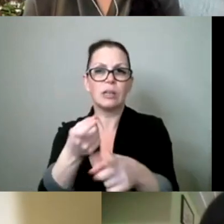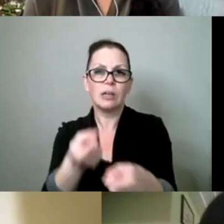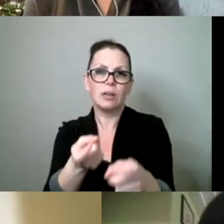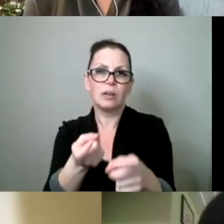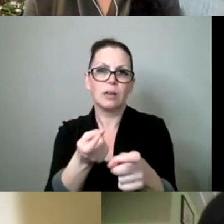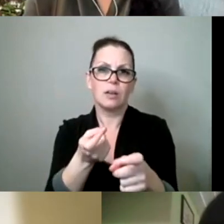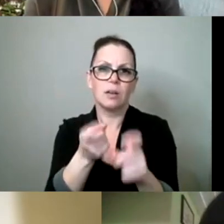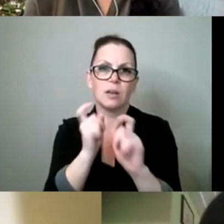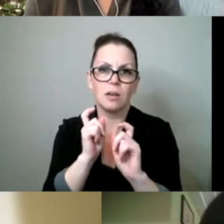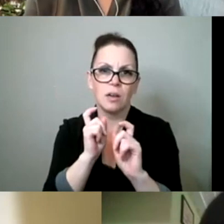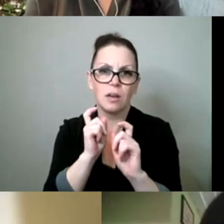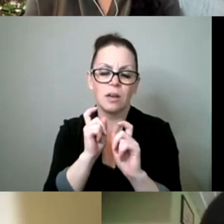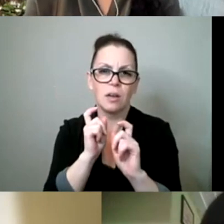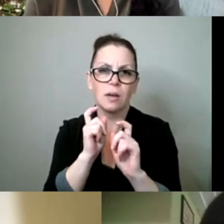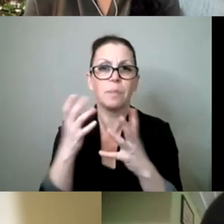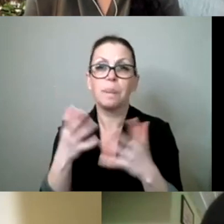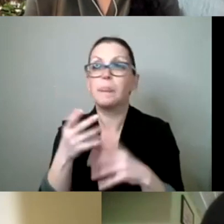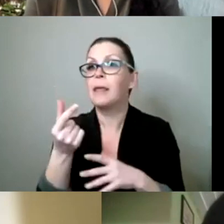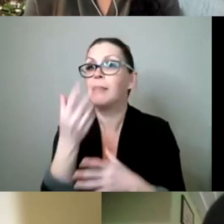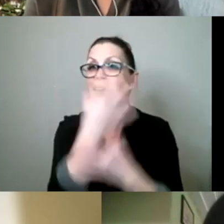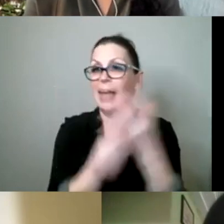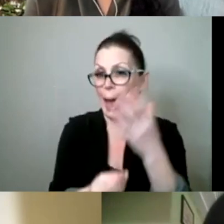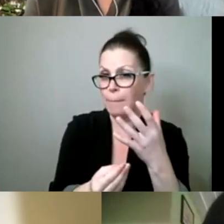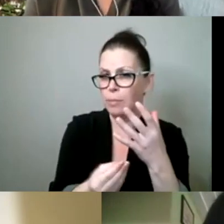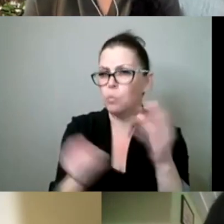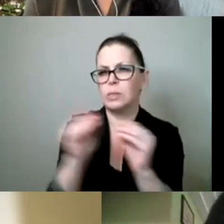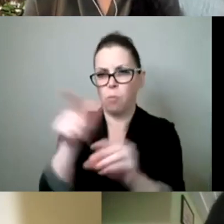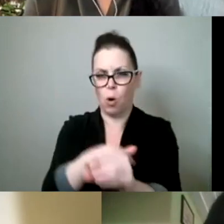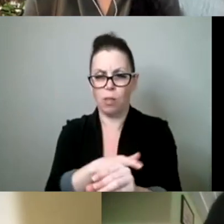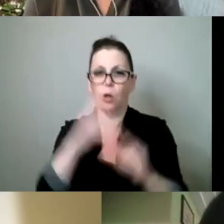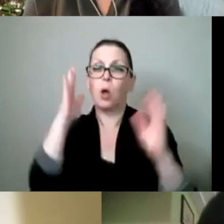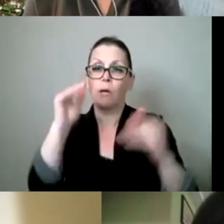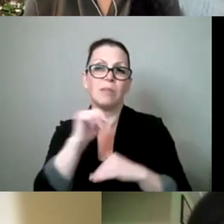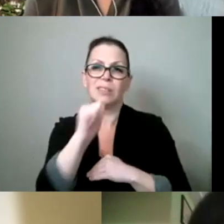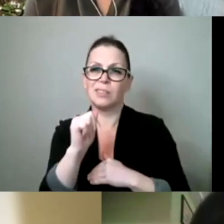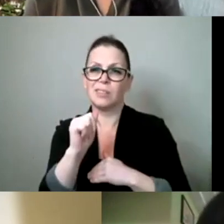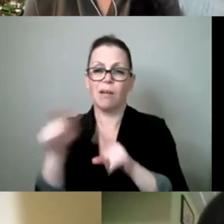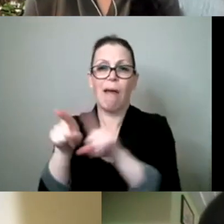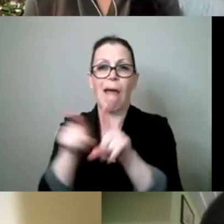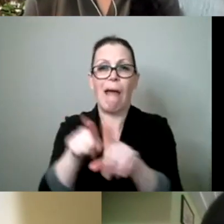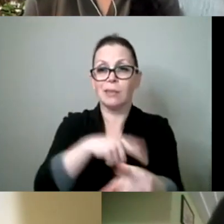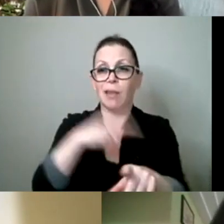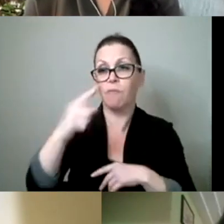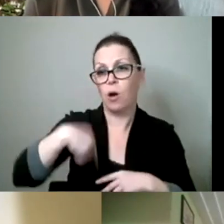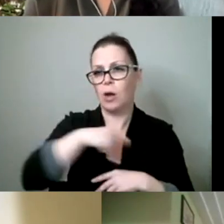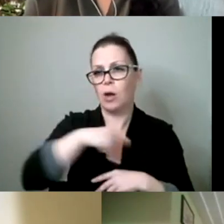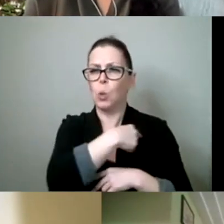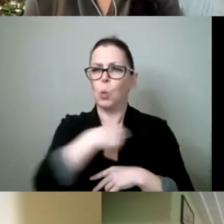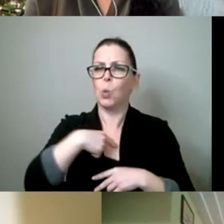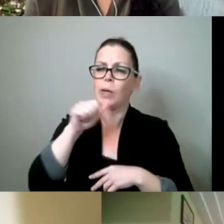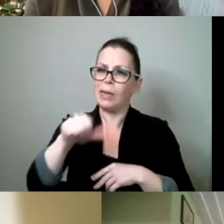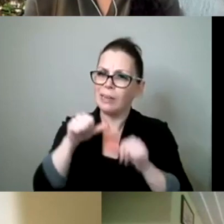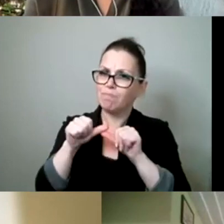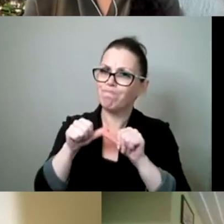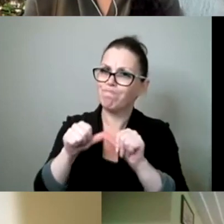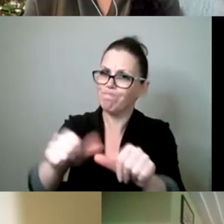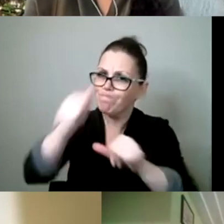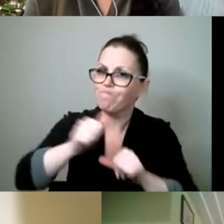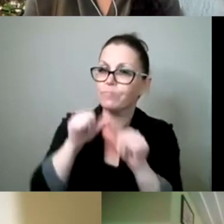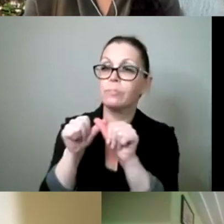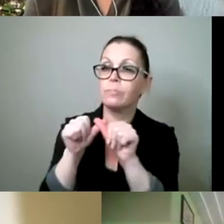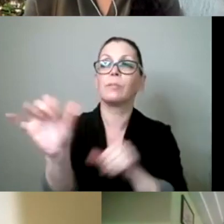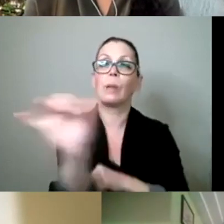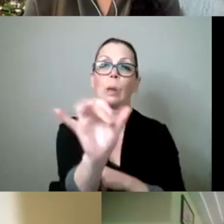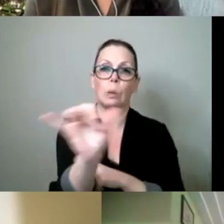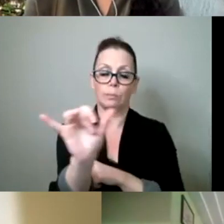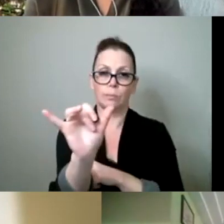gap was probably longer for her. It's not going to be as long for us. And so if we can keep pushing to and get to where, you know,